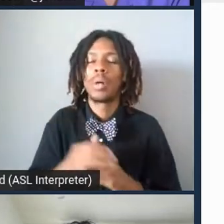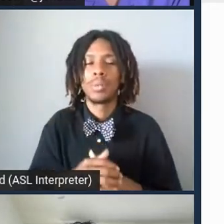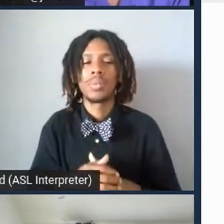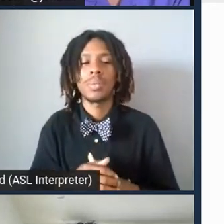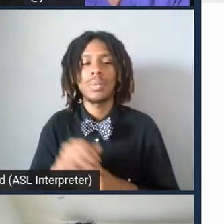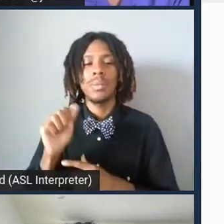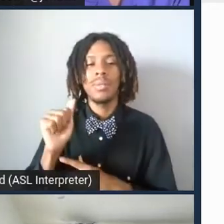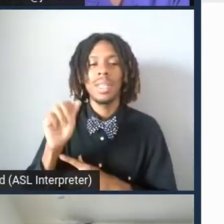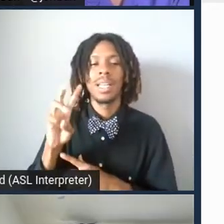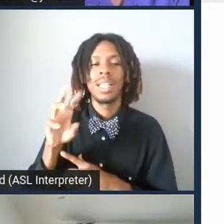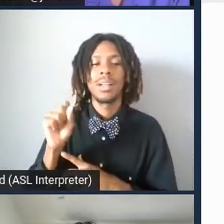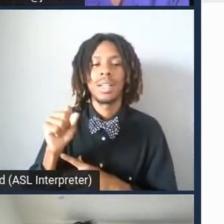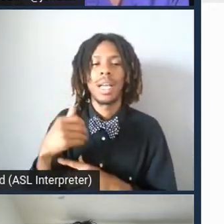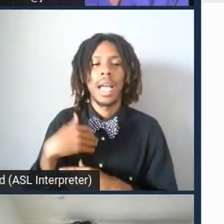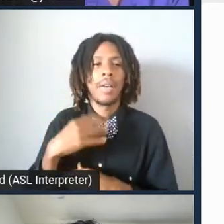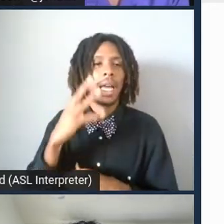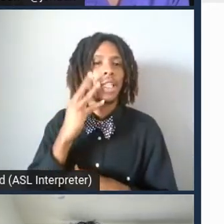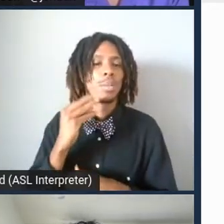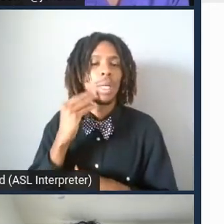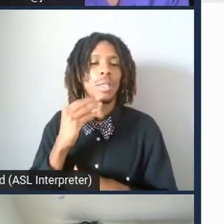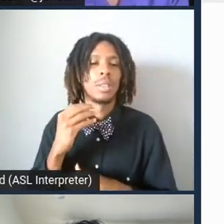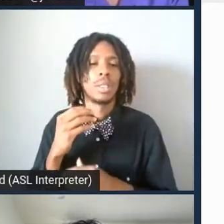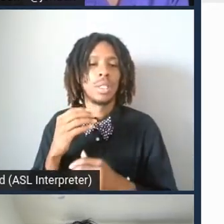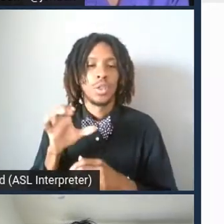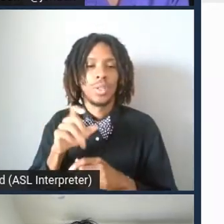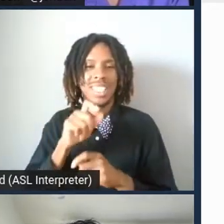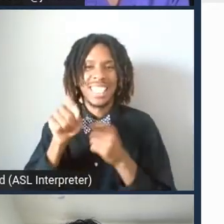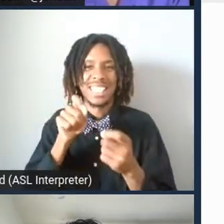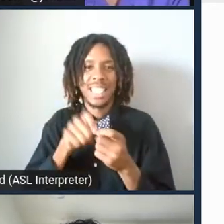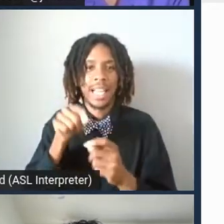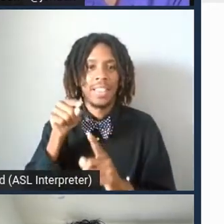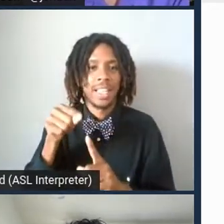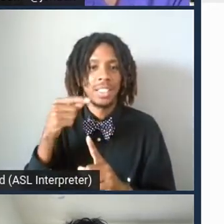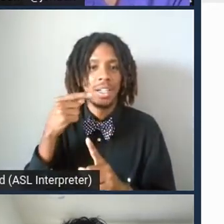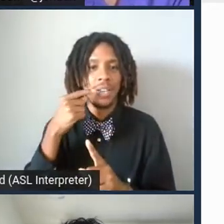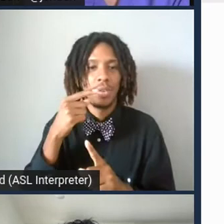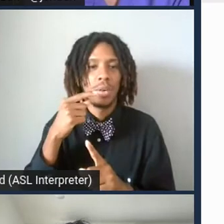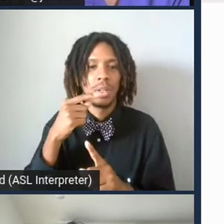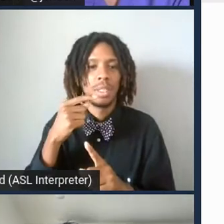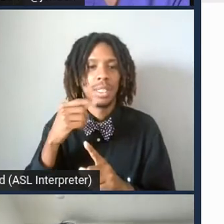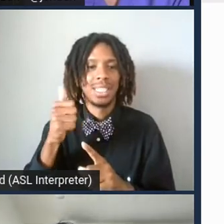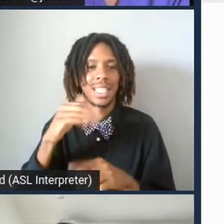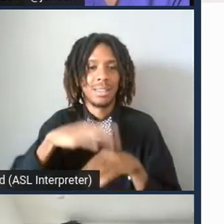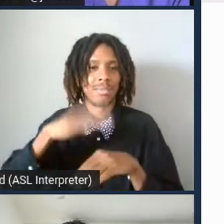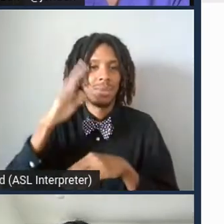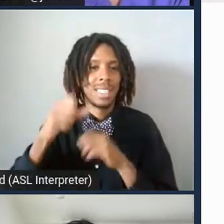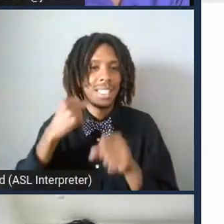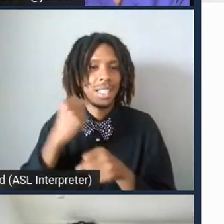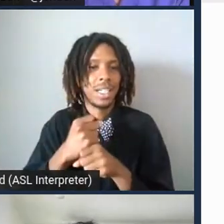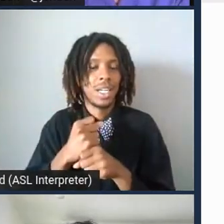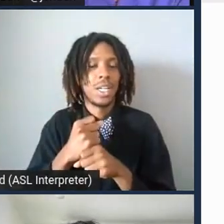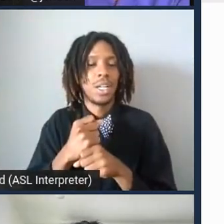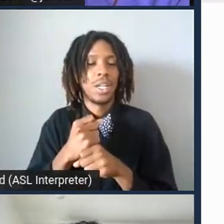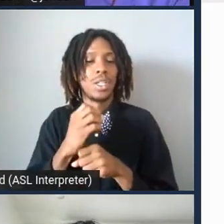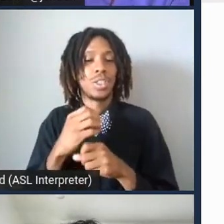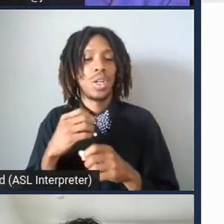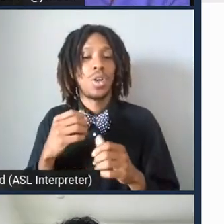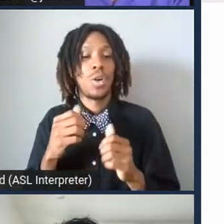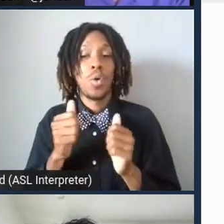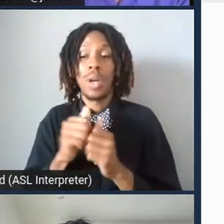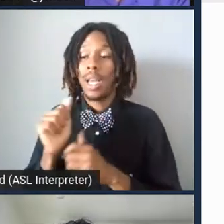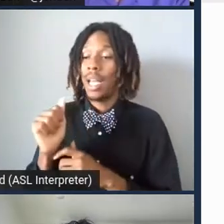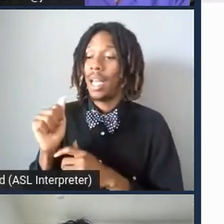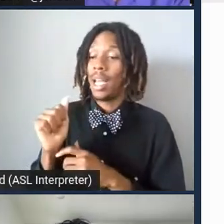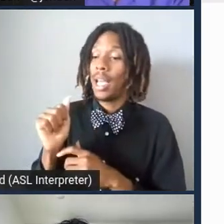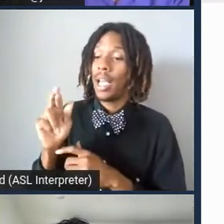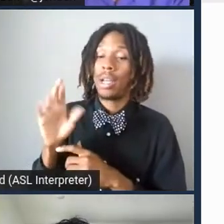AWS, we have experiences doing exactly this for 10 plus years. So essentially what we're doing with Application Recovery Controller